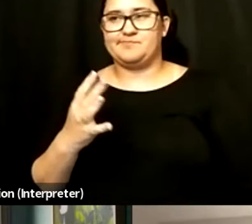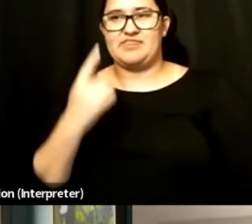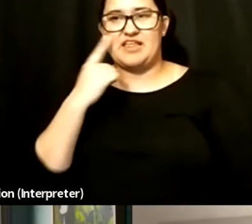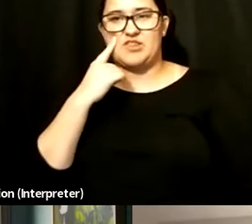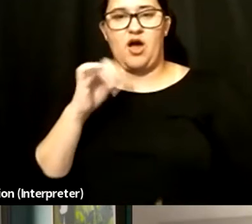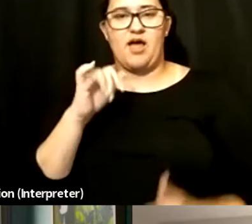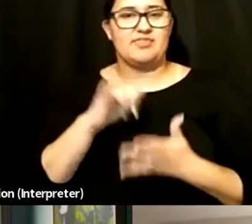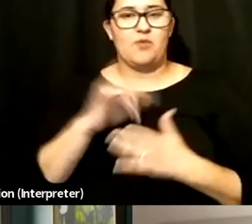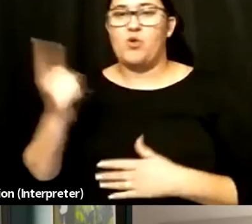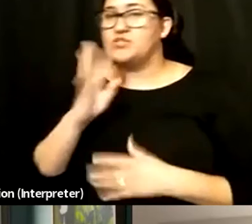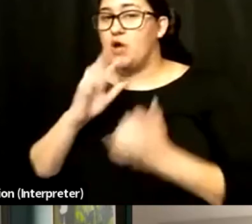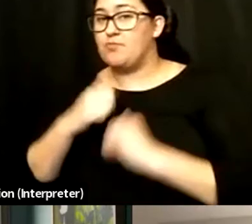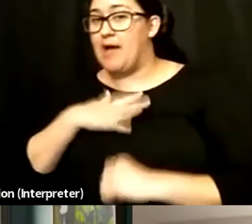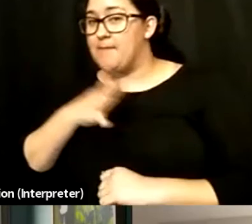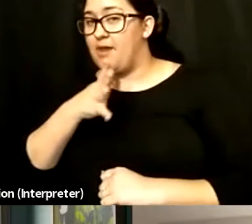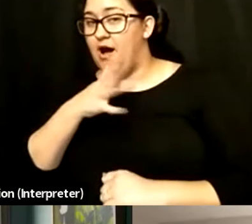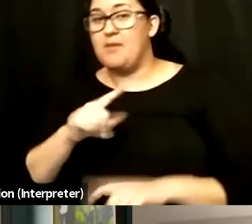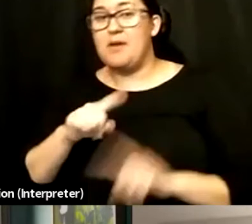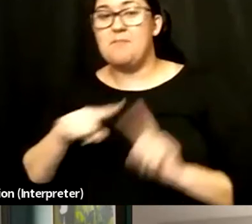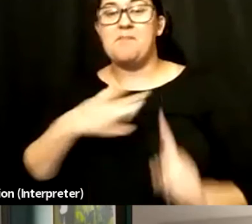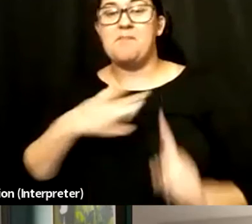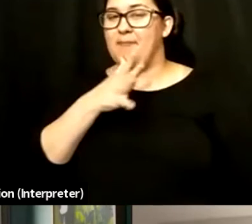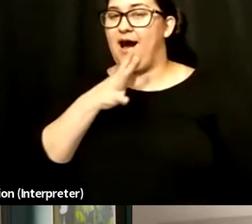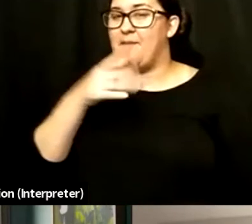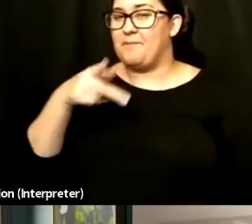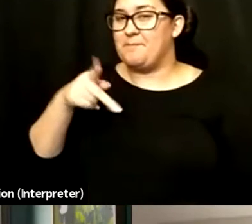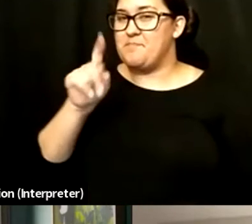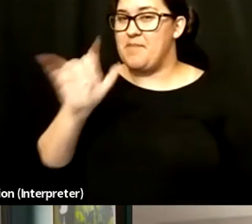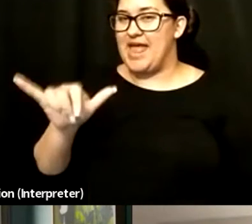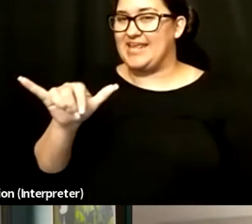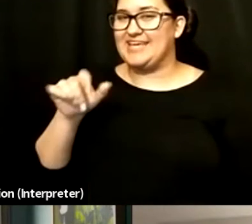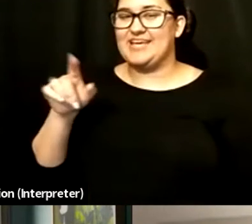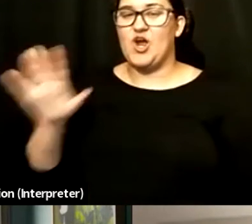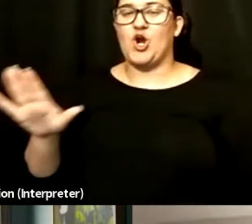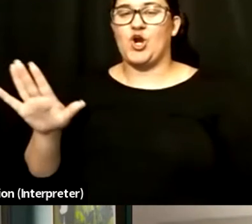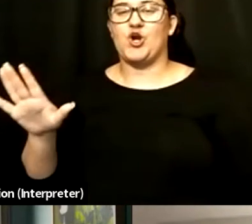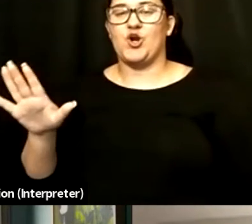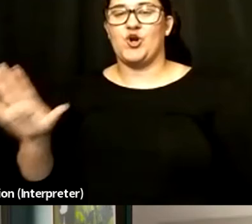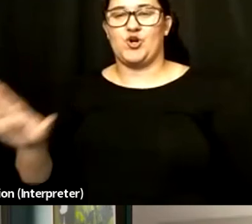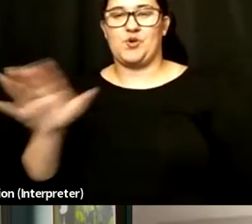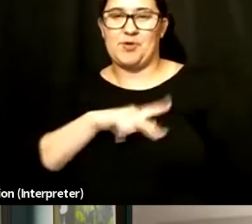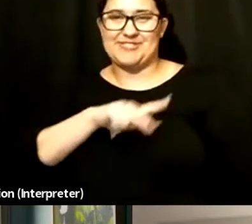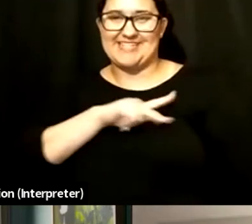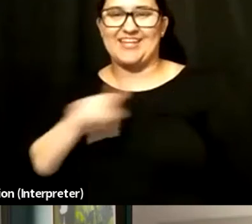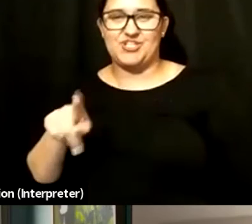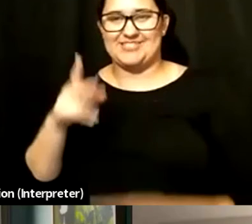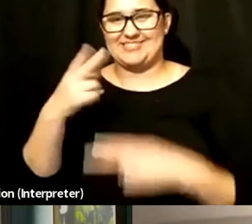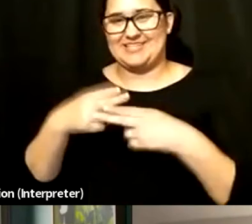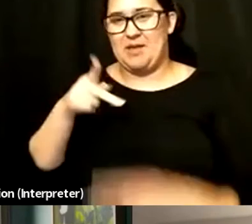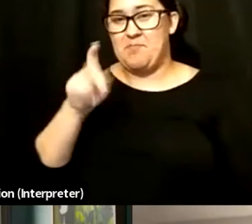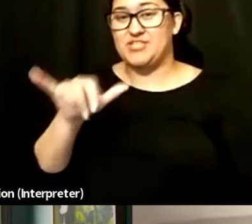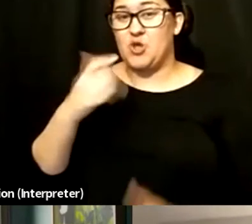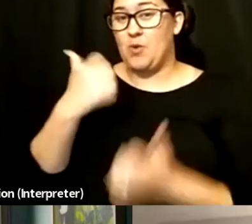my mom. But my mom is petty, like the core of her personality is pettiness. So she would just like anytime the doctor